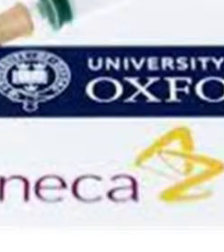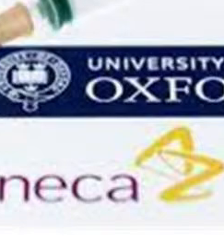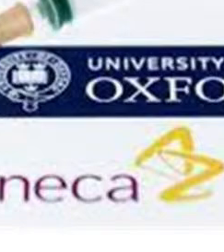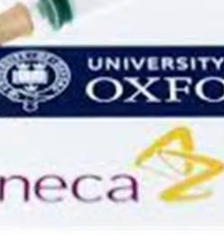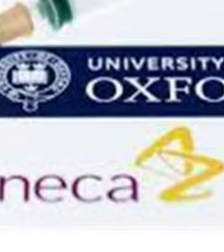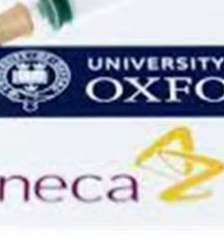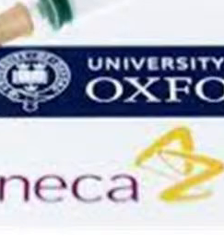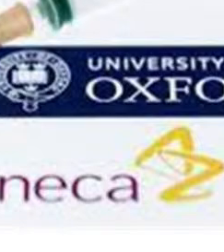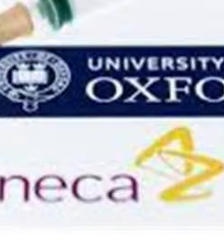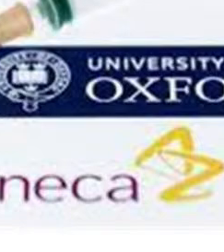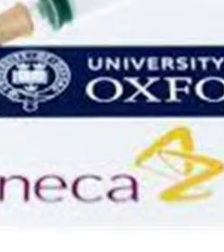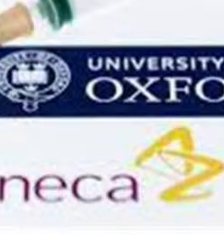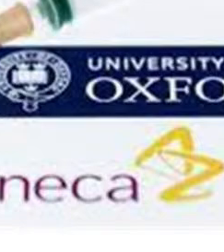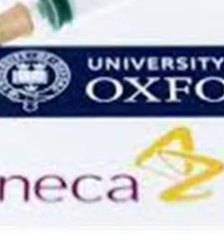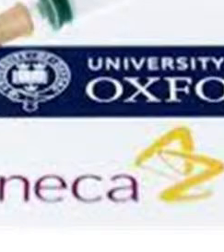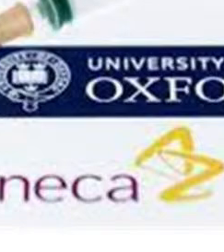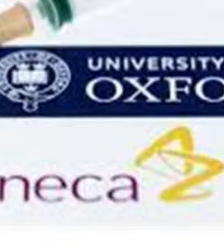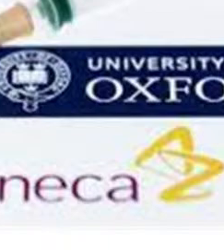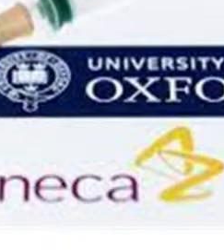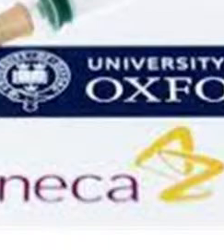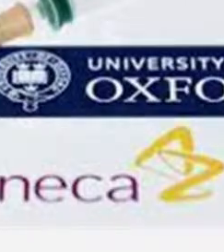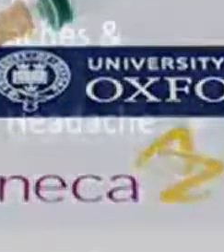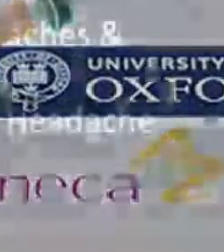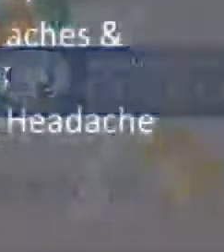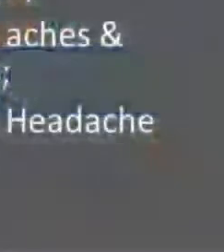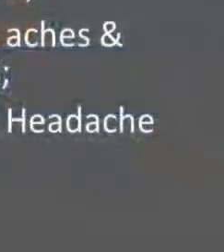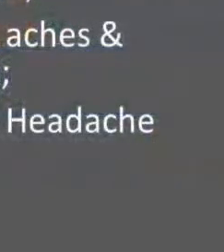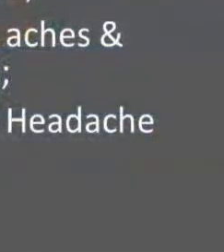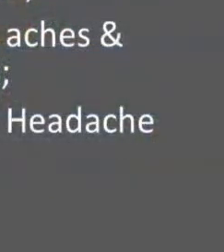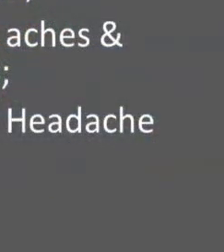Africa and Brazil.